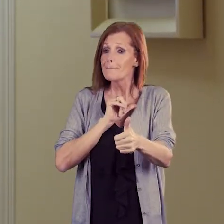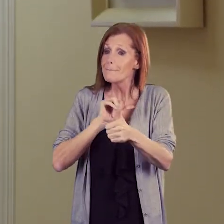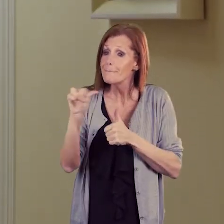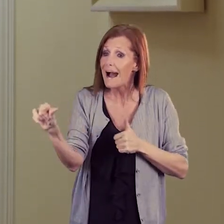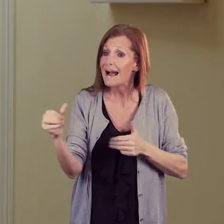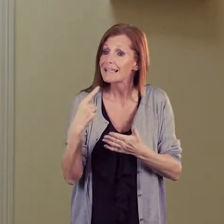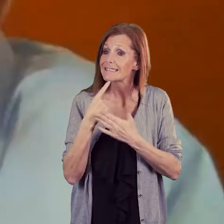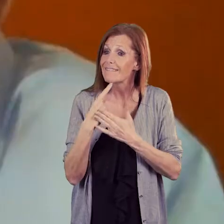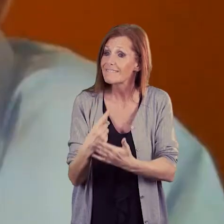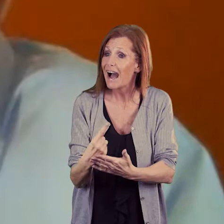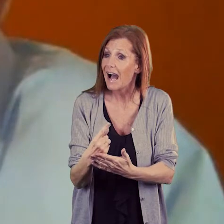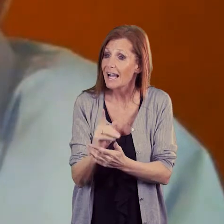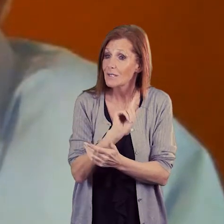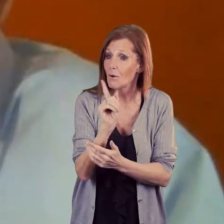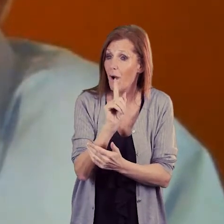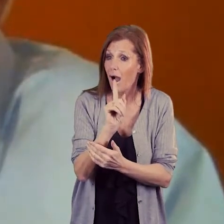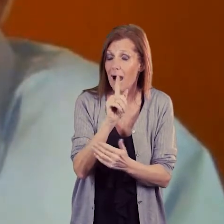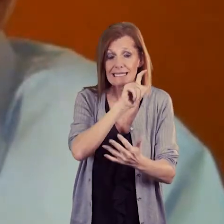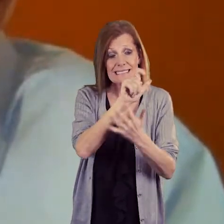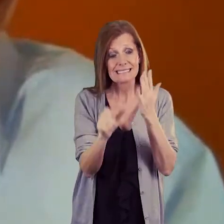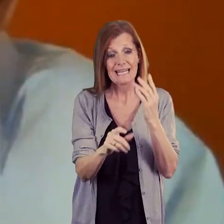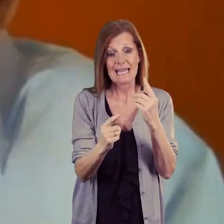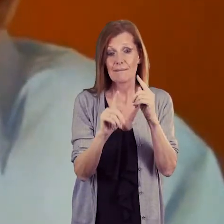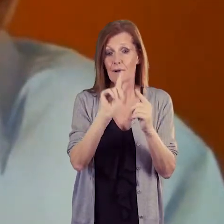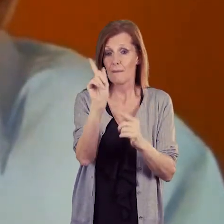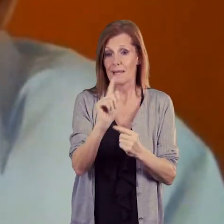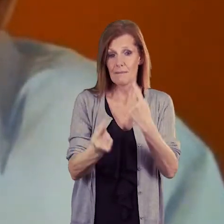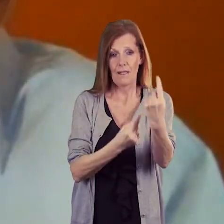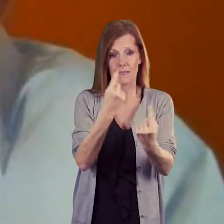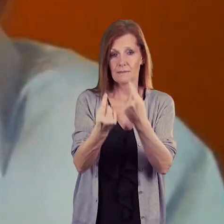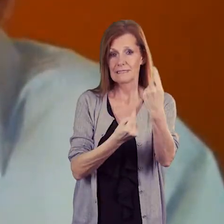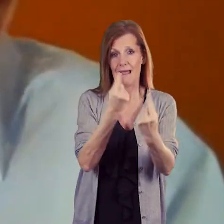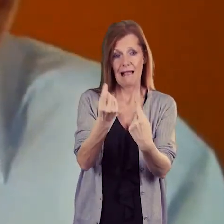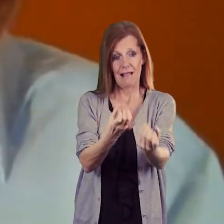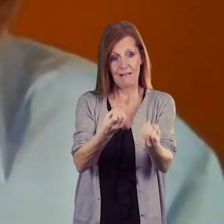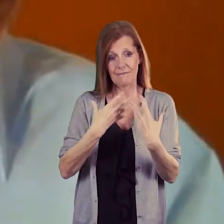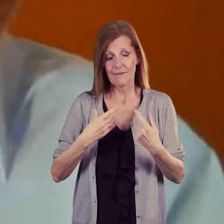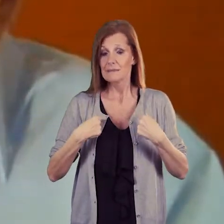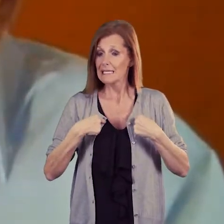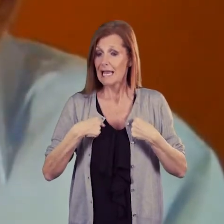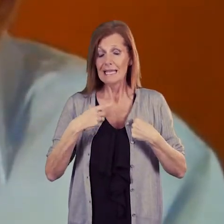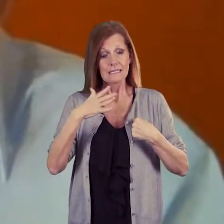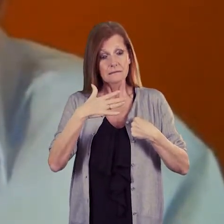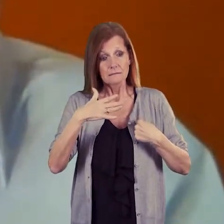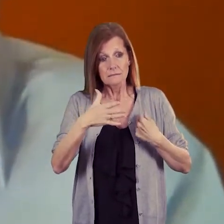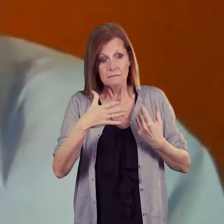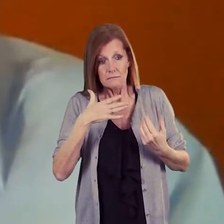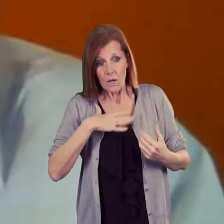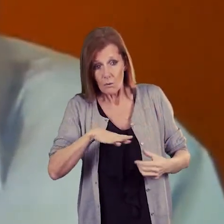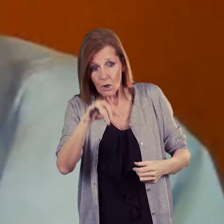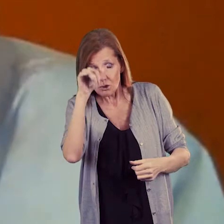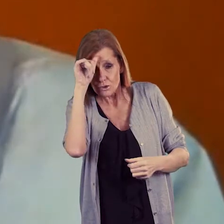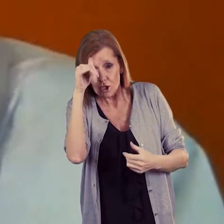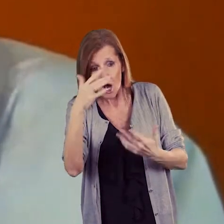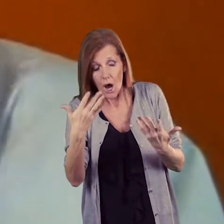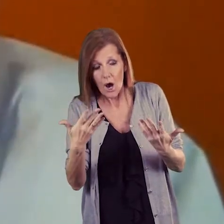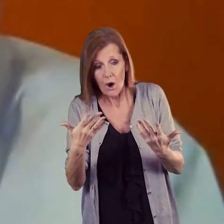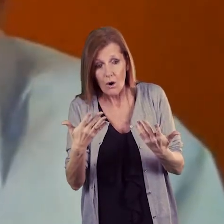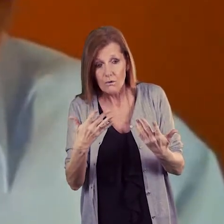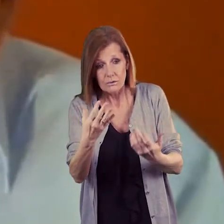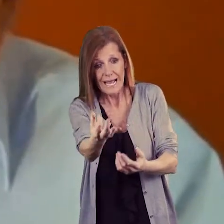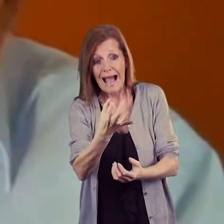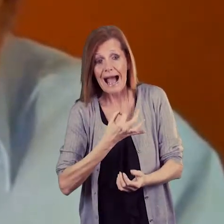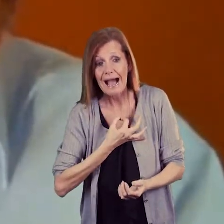people themselves. They will tell you, and I always say, look, if anything you want to know, or I